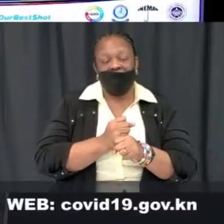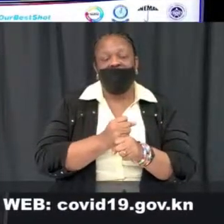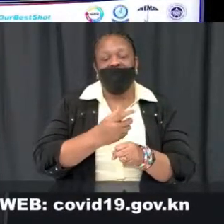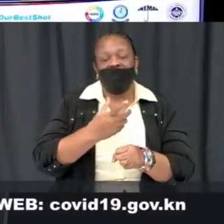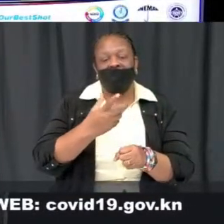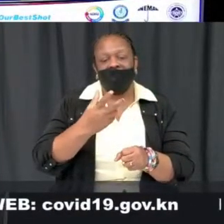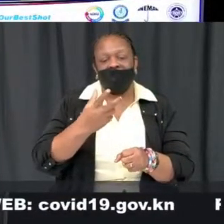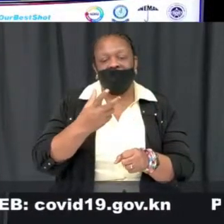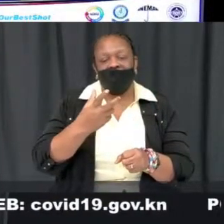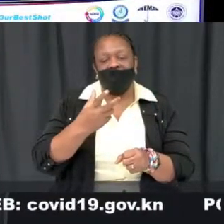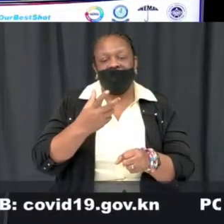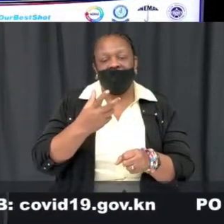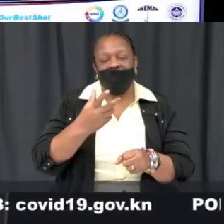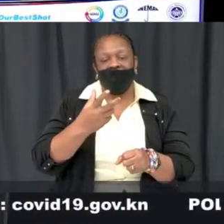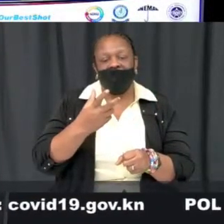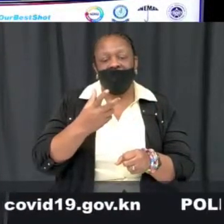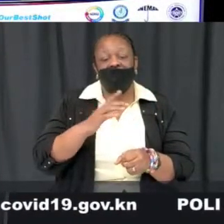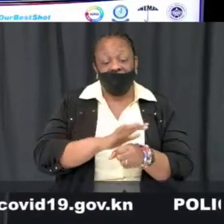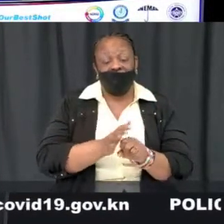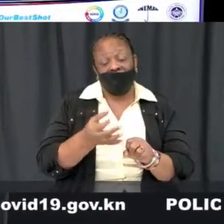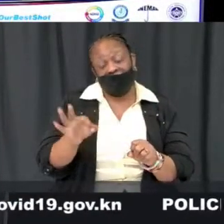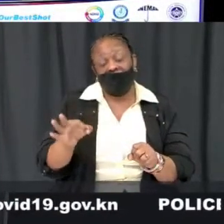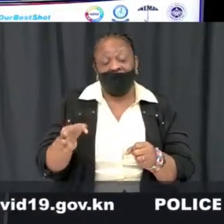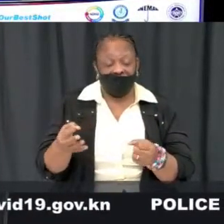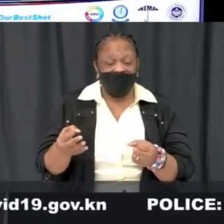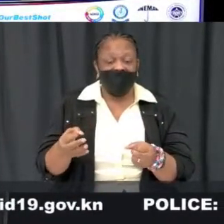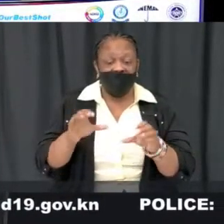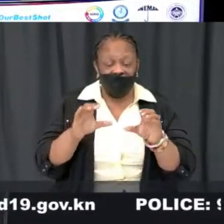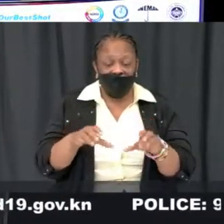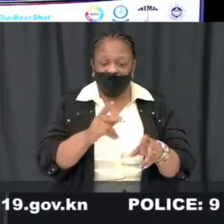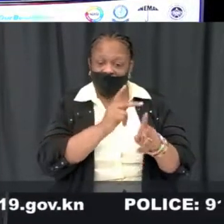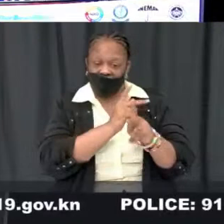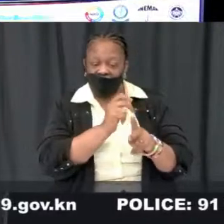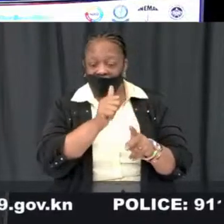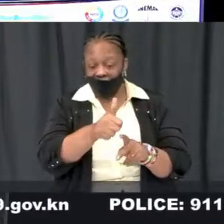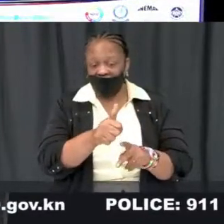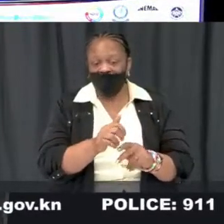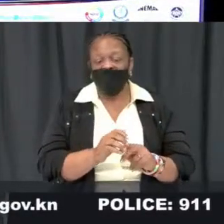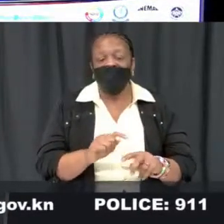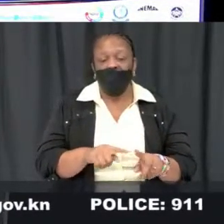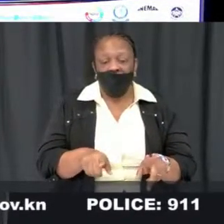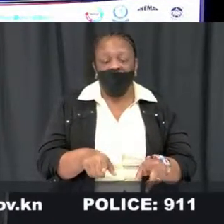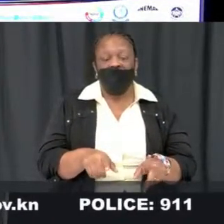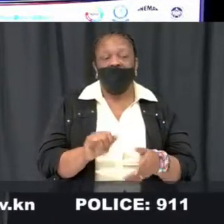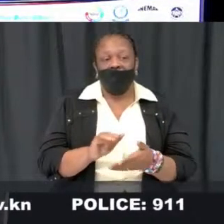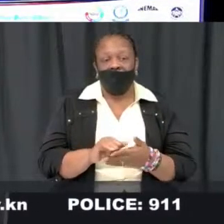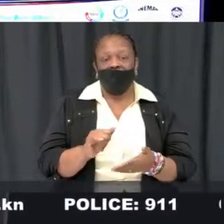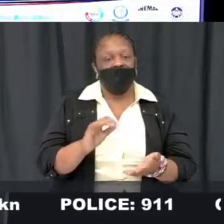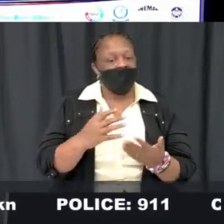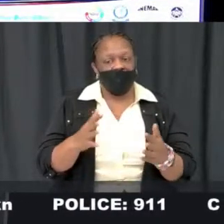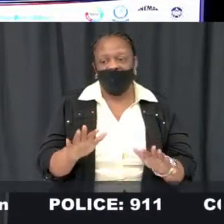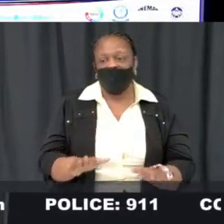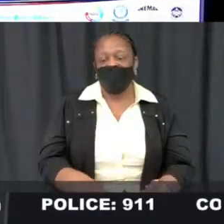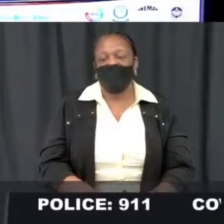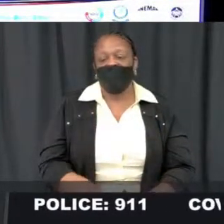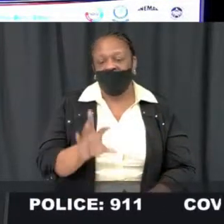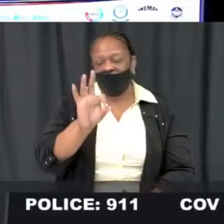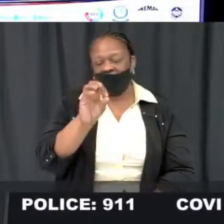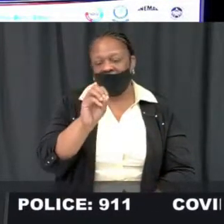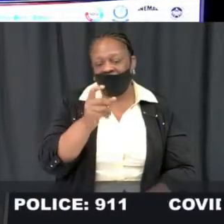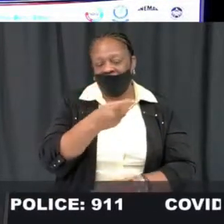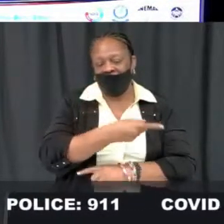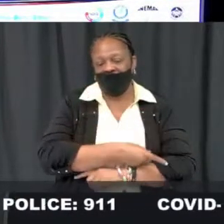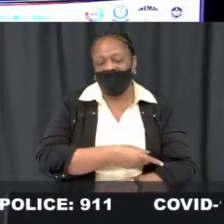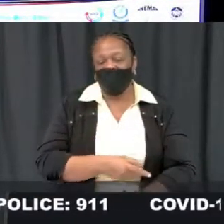is based on experiments, facts, reasoning, and sometimes it